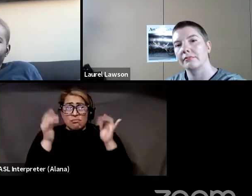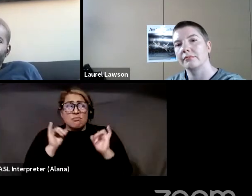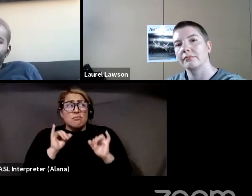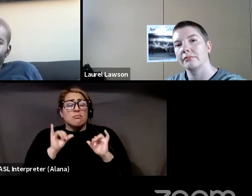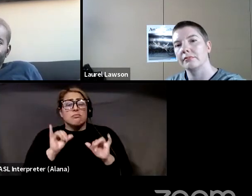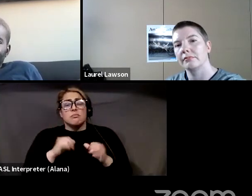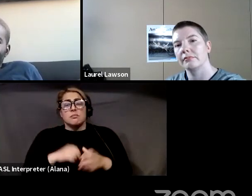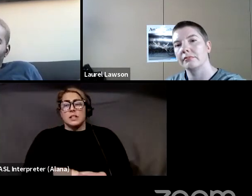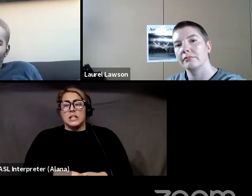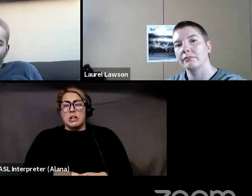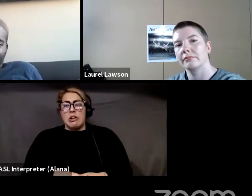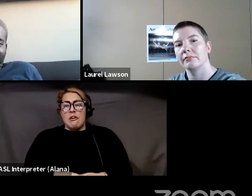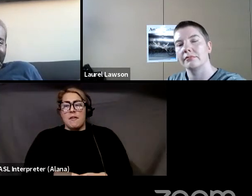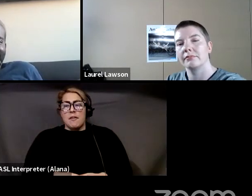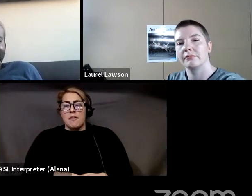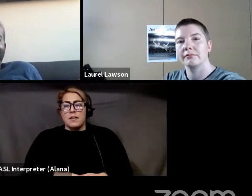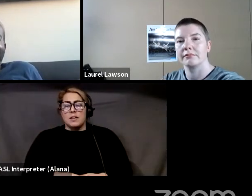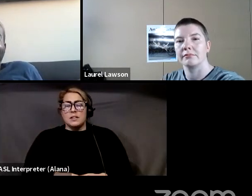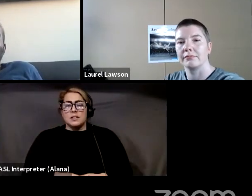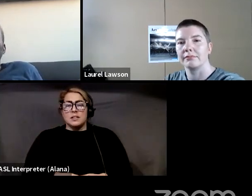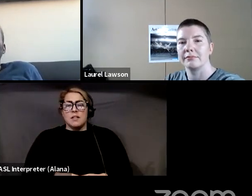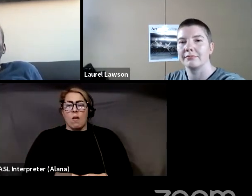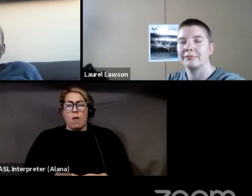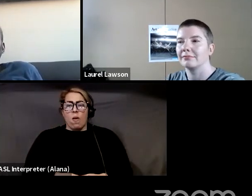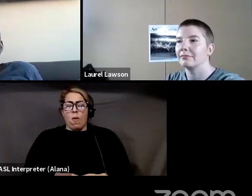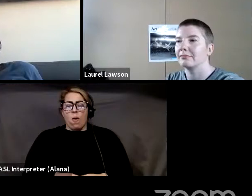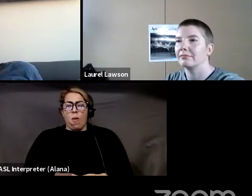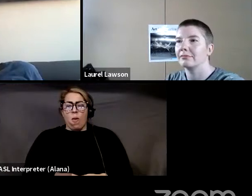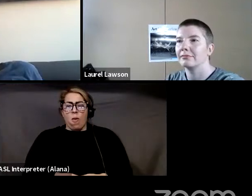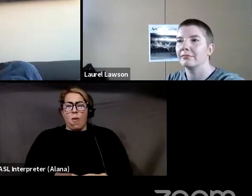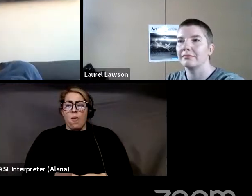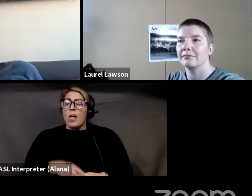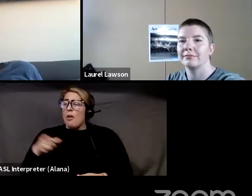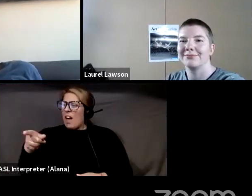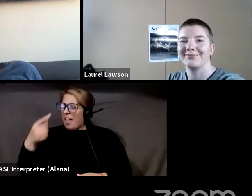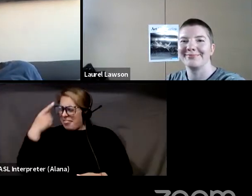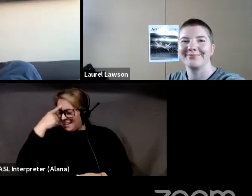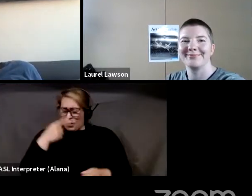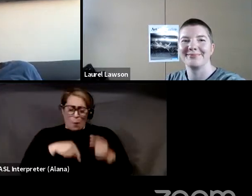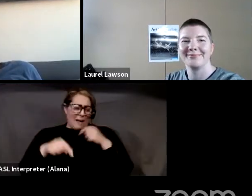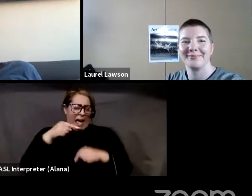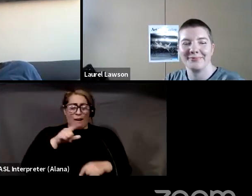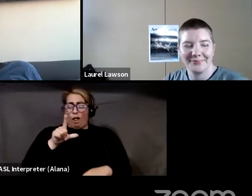Oh yeah, we were answering a question. What are we doing now?